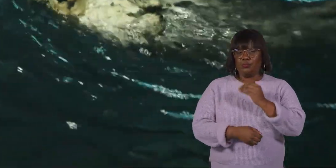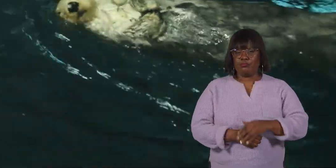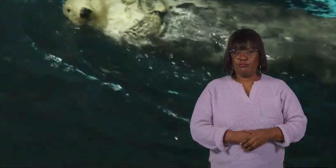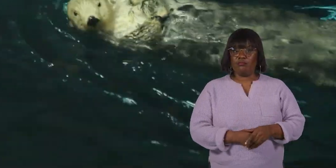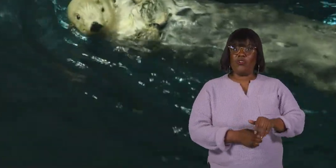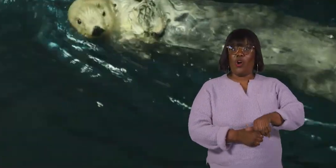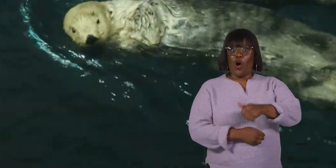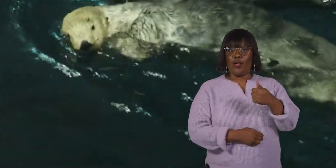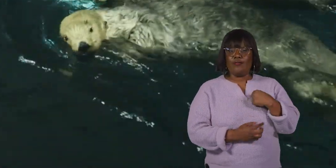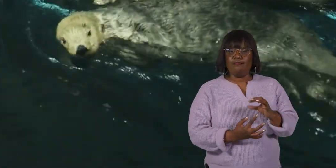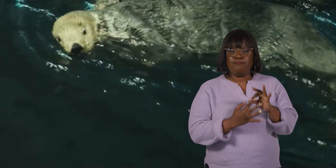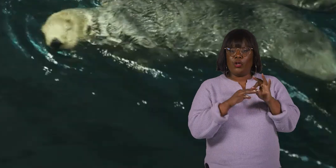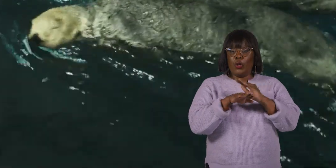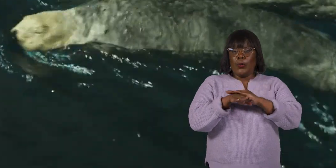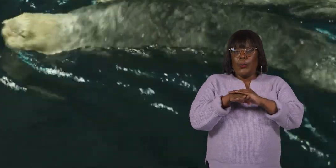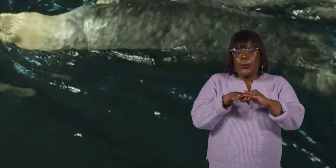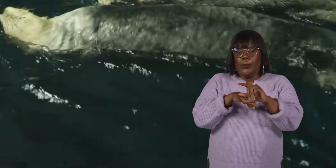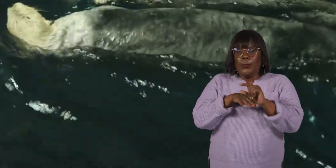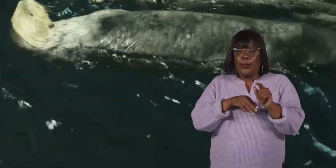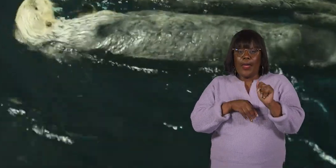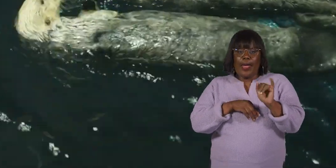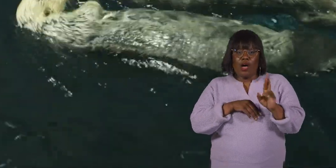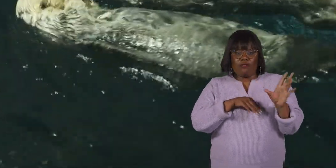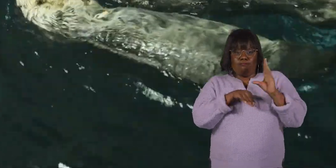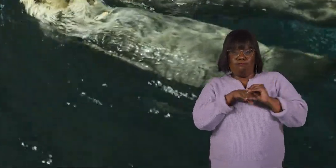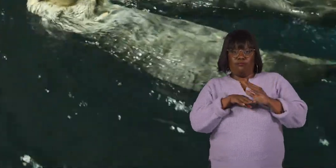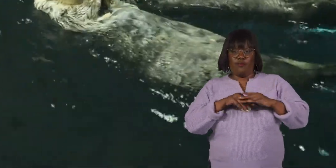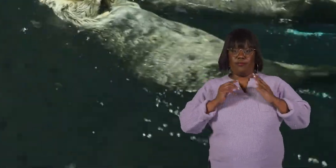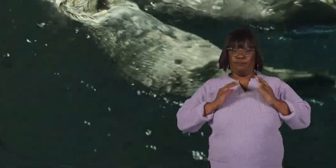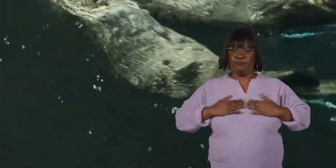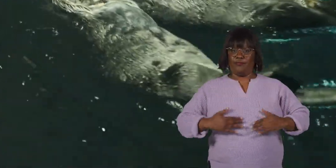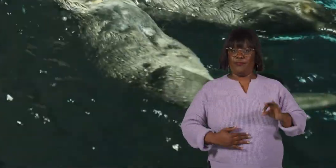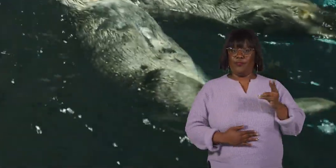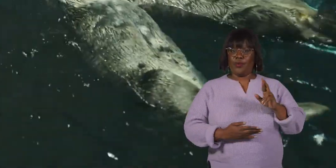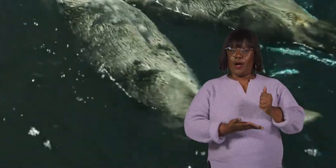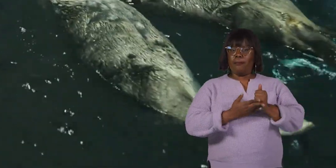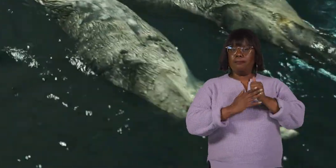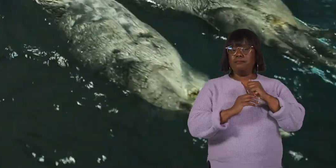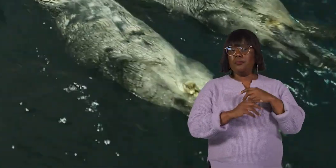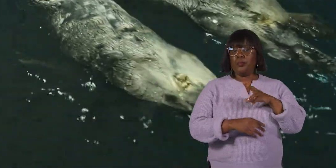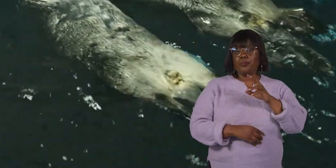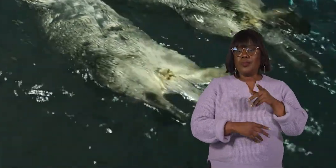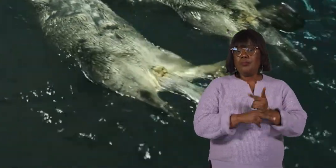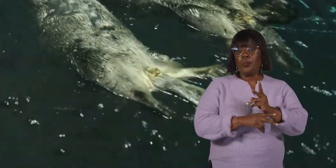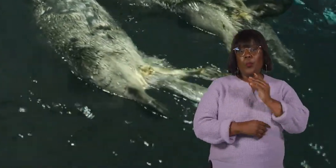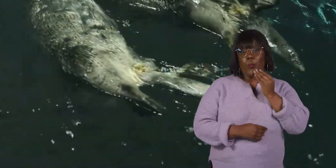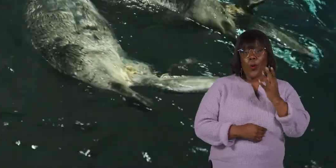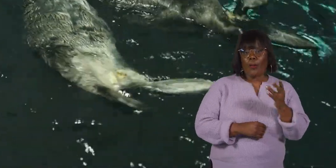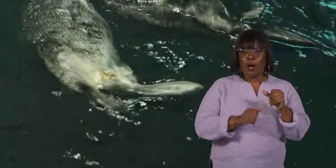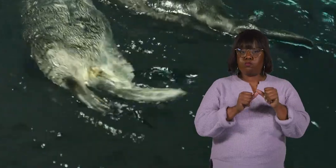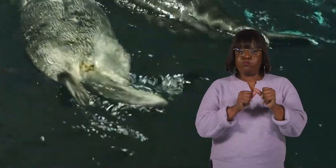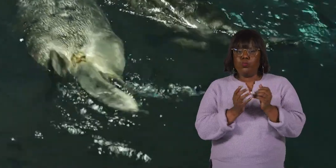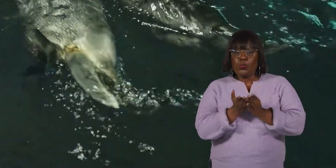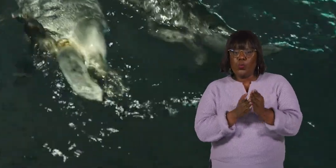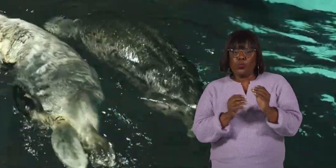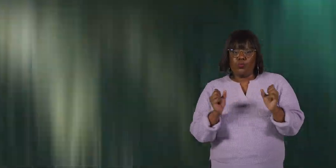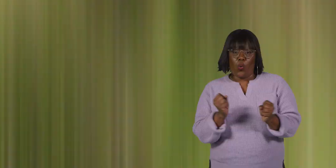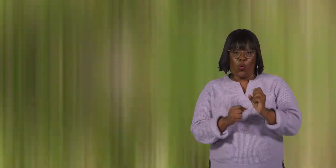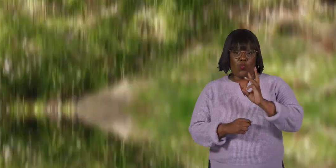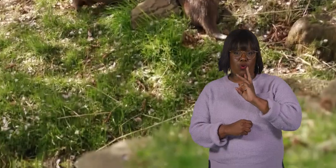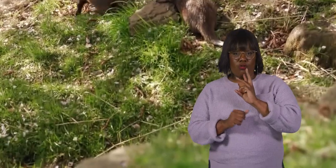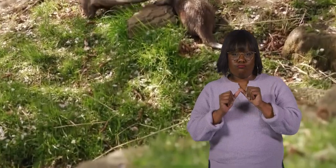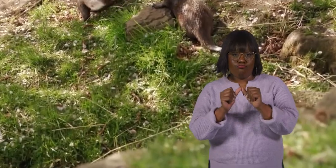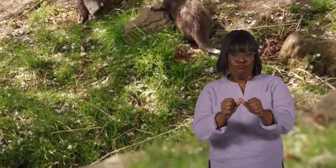Otters also have a special layer of air trapped in their fur that keeps them warm and buoyant in cold water.